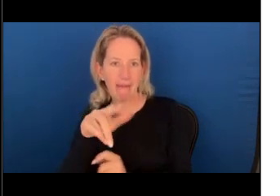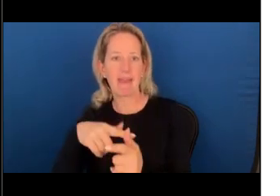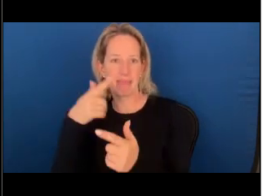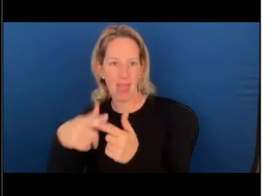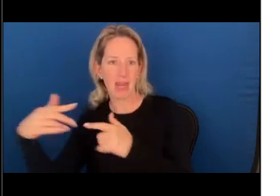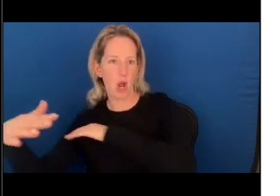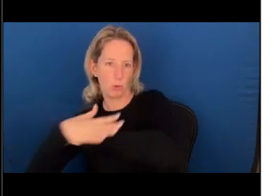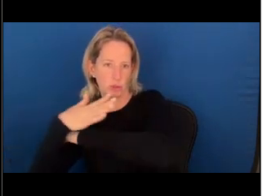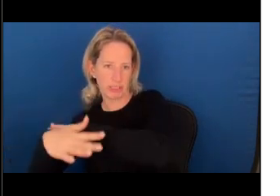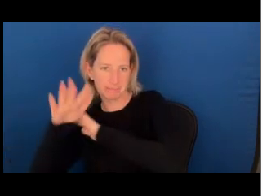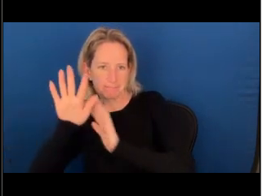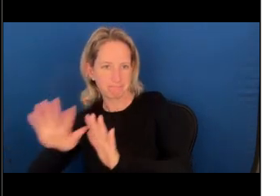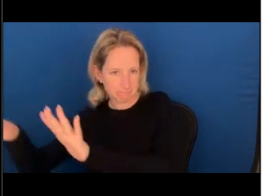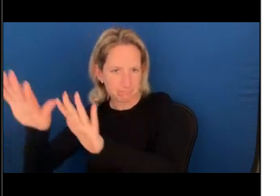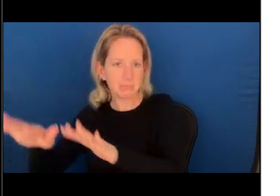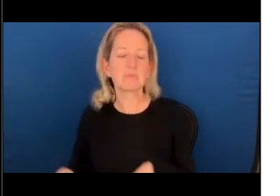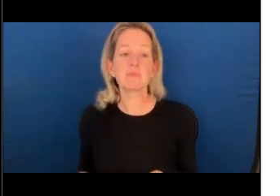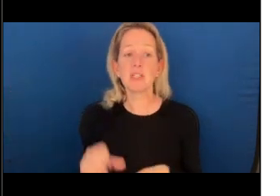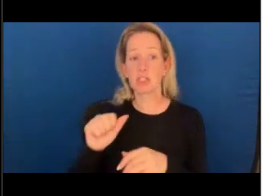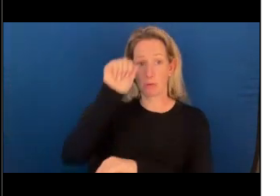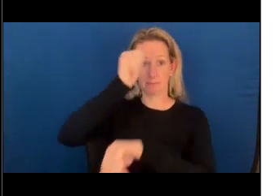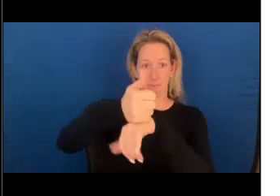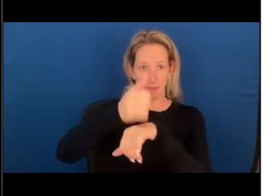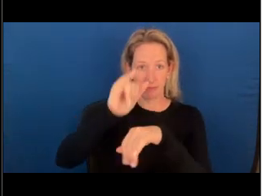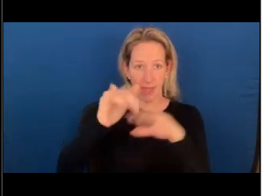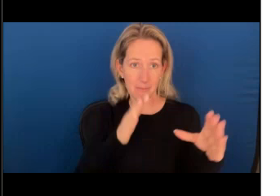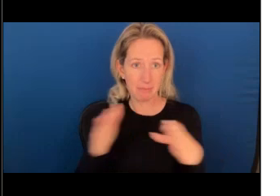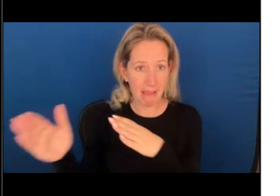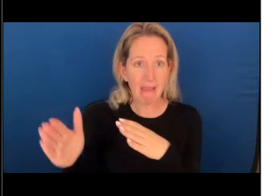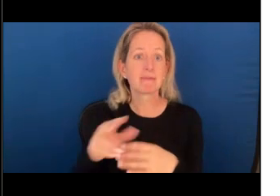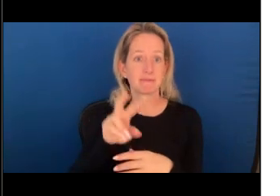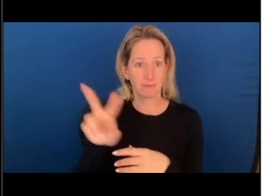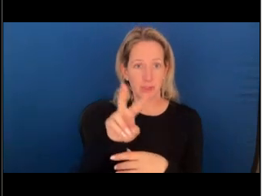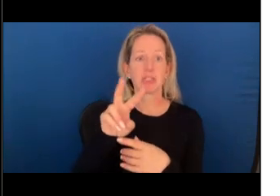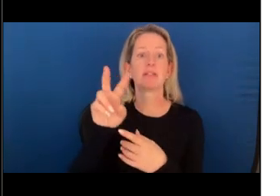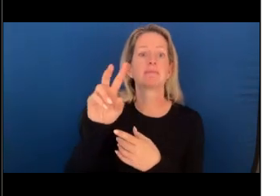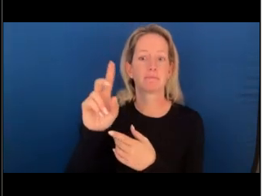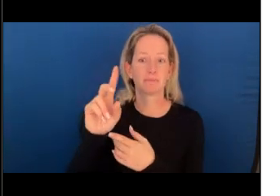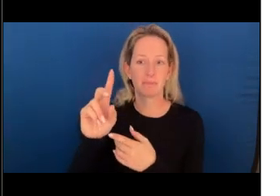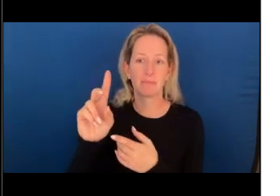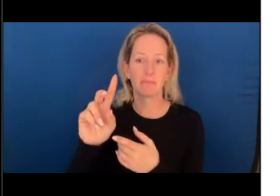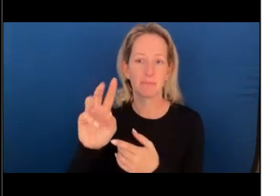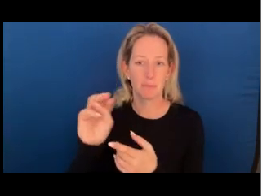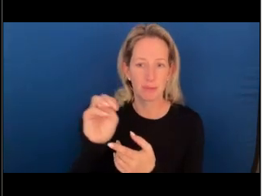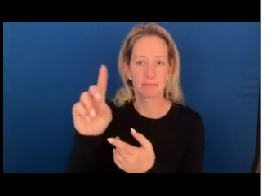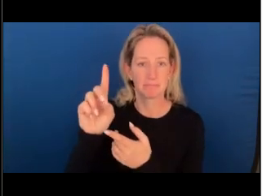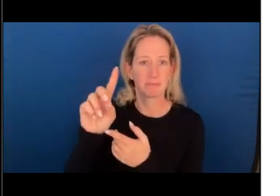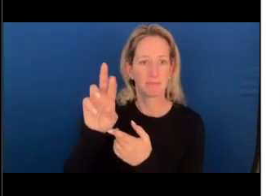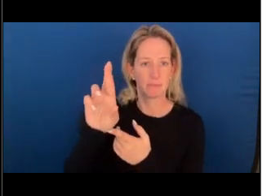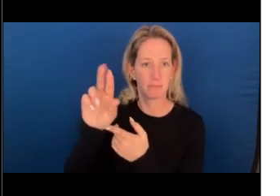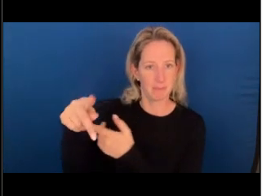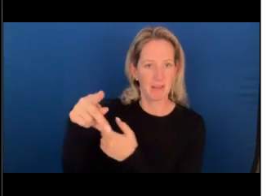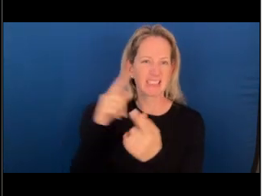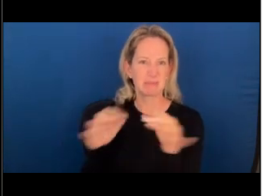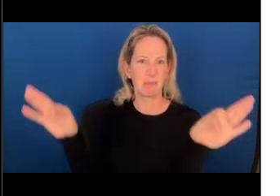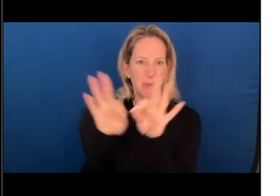Plan at the local scale here is impactful for these larger water bodies. Next slide, please.